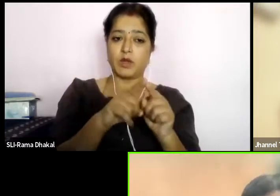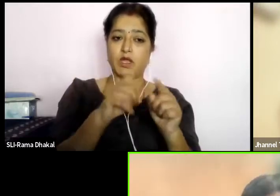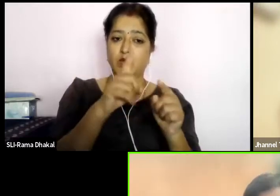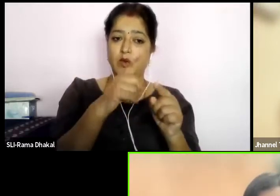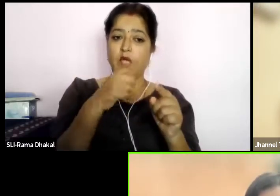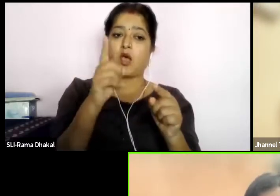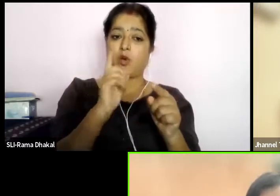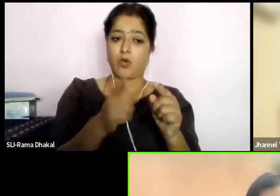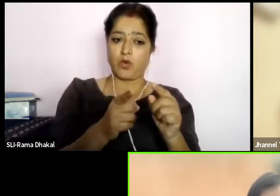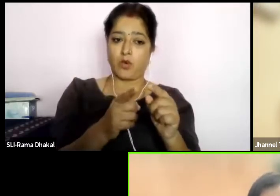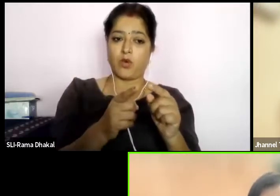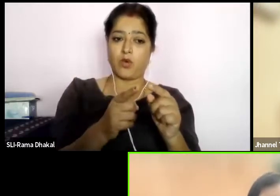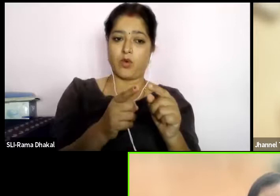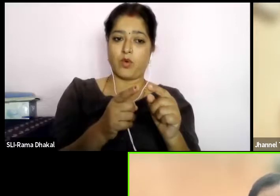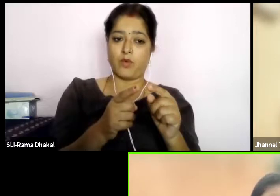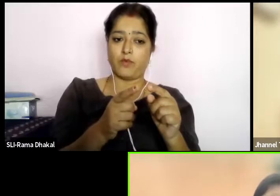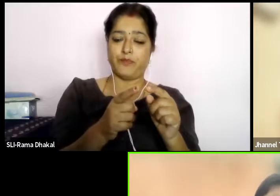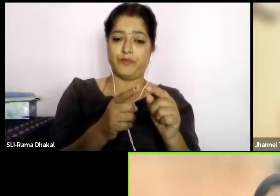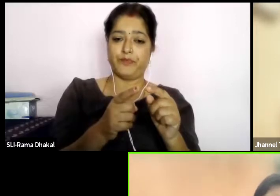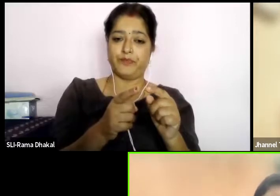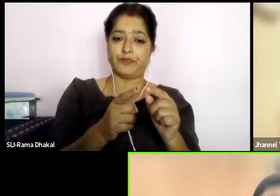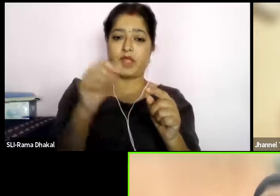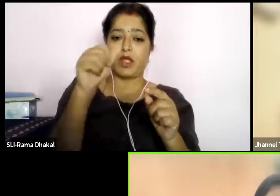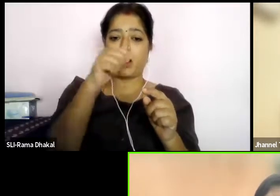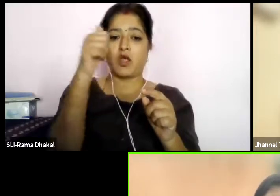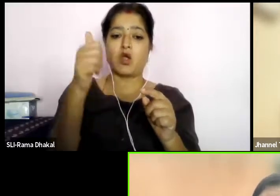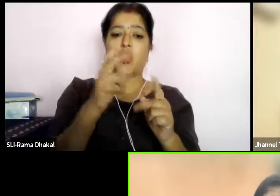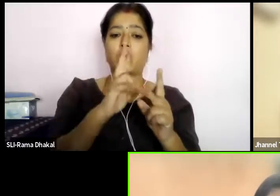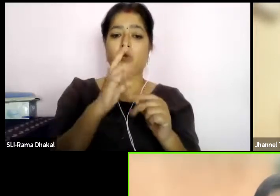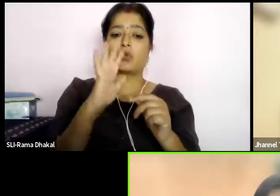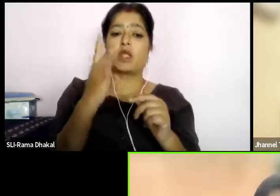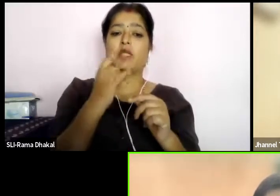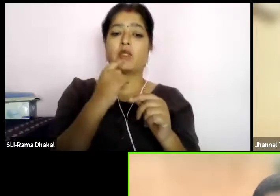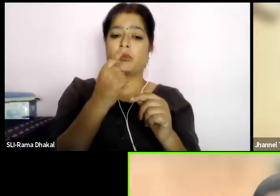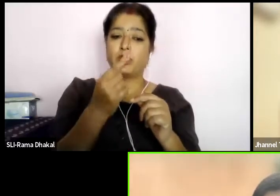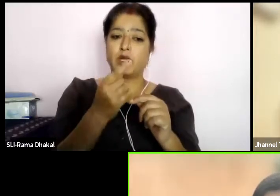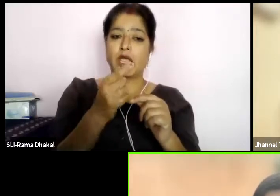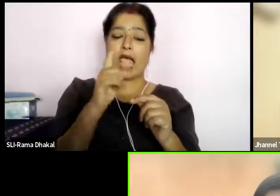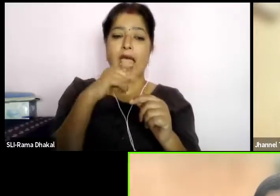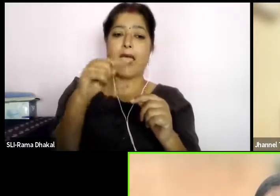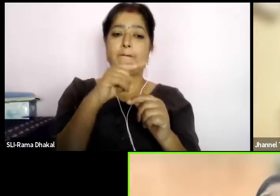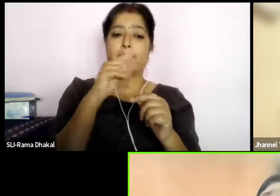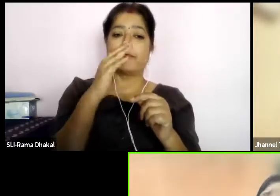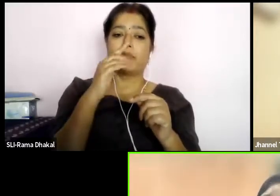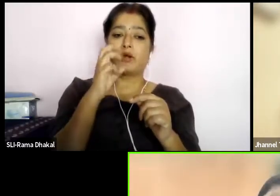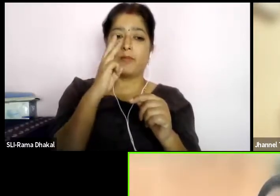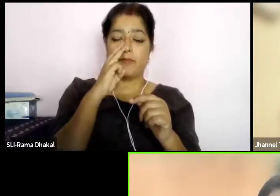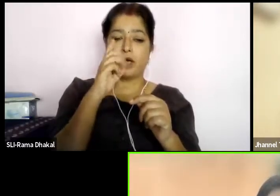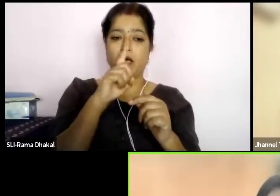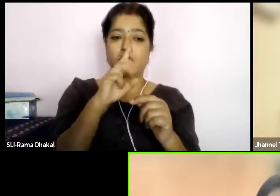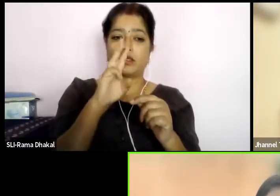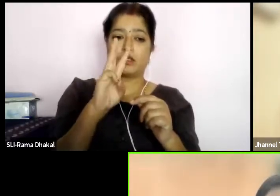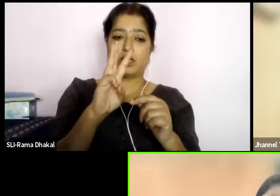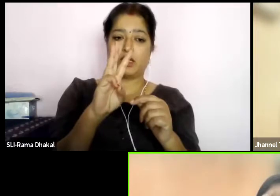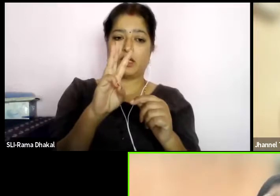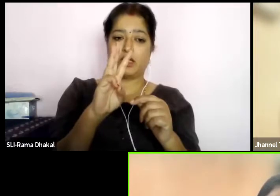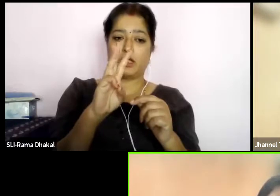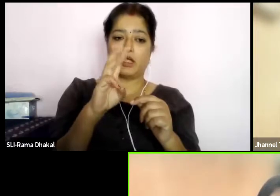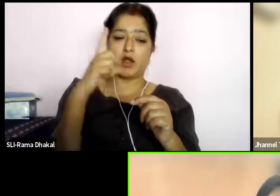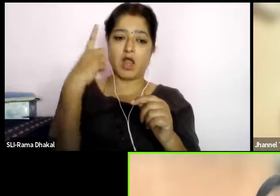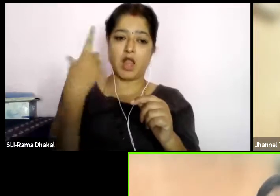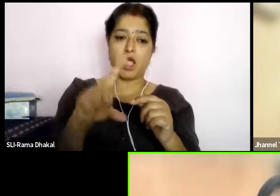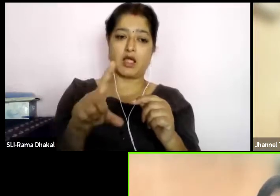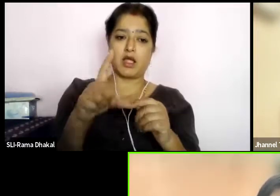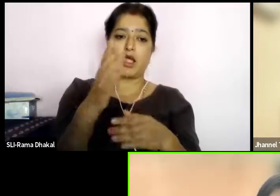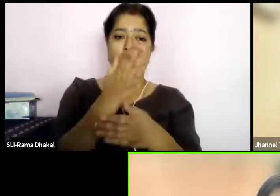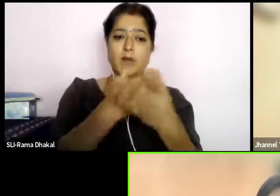disabilities in my country are not able to bring these voiceless voices. So the climate justice and the